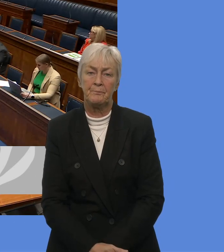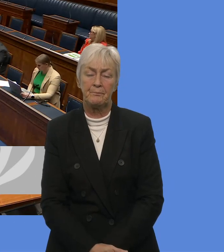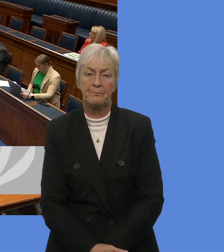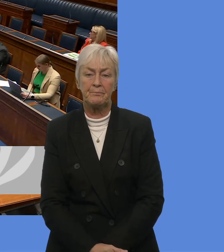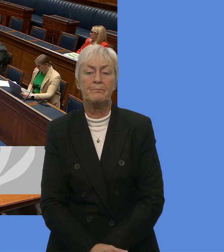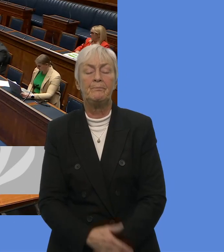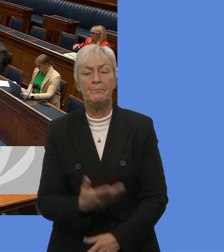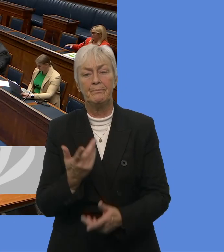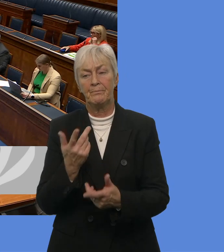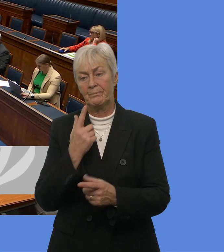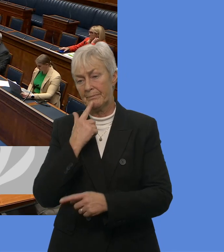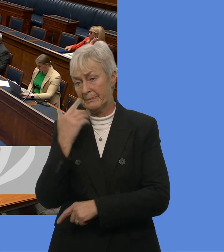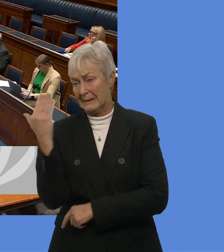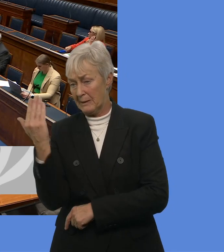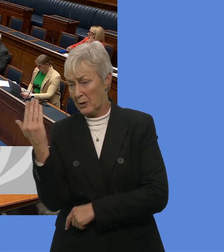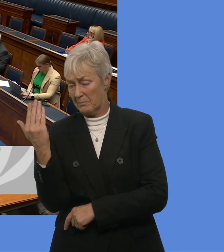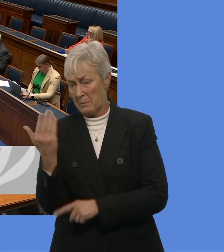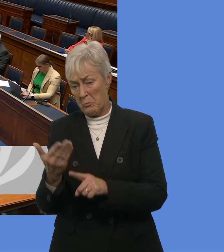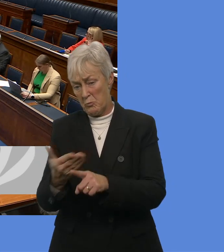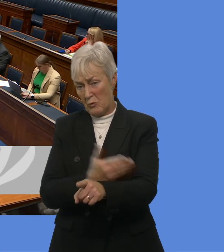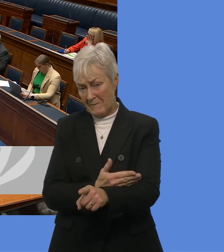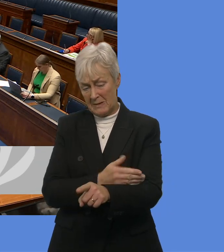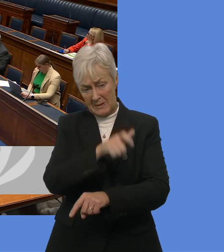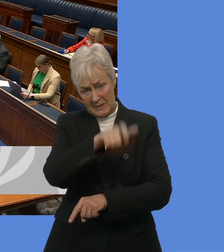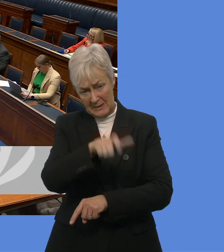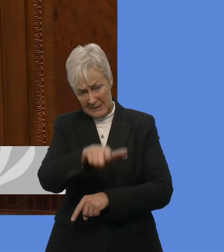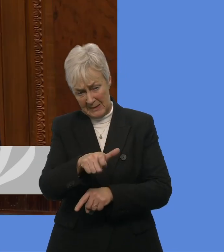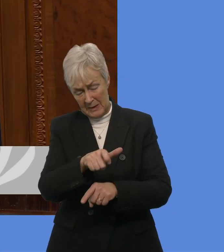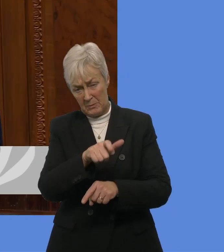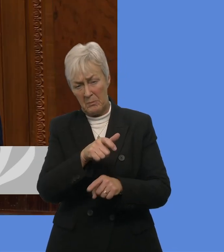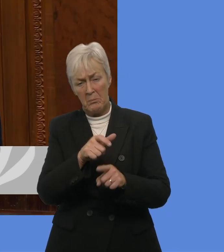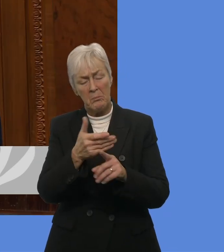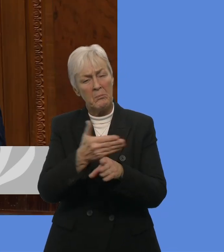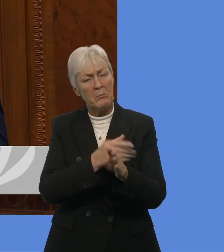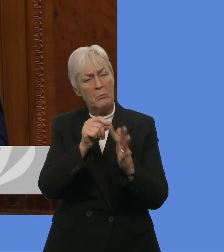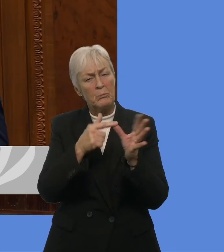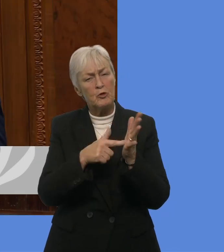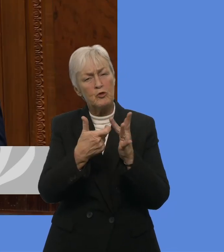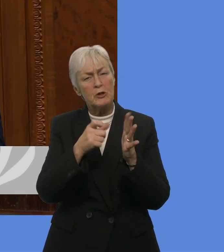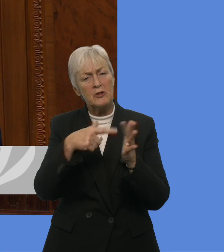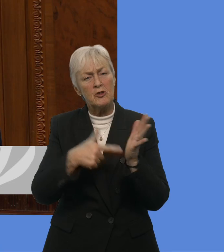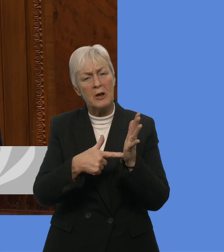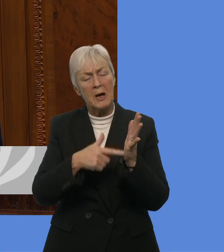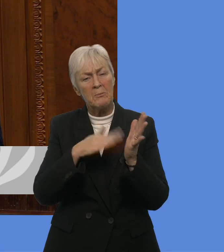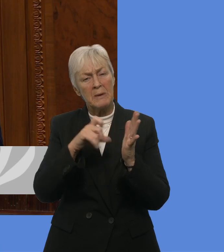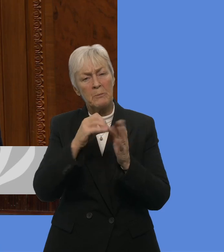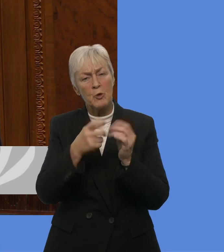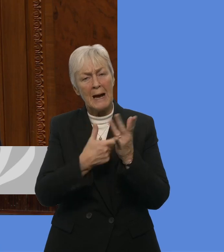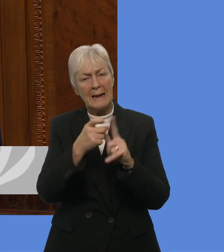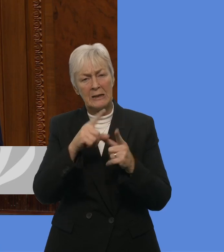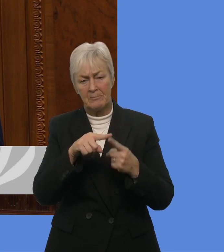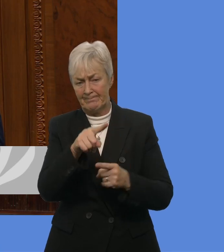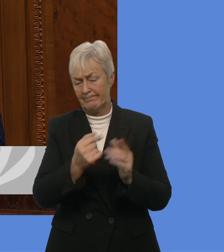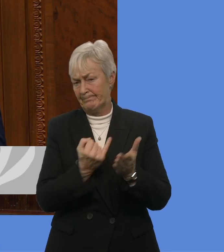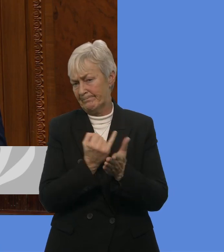Mr Speaker, a previous Victims Commissioner, Patricia McBride, caused outrage after being appointed when